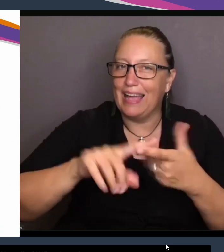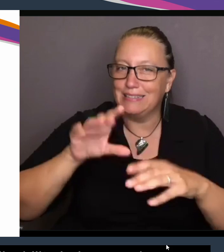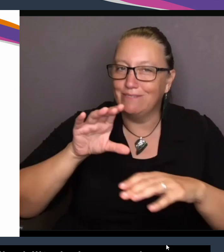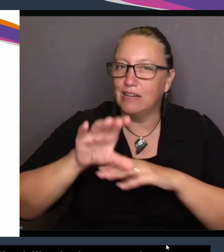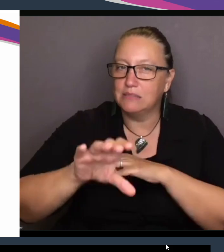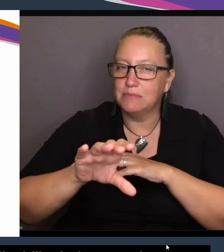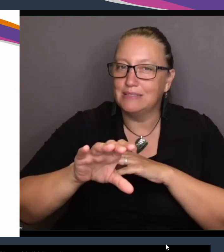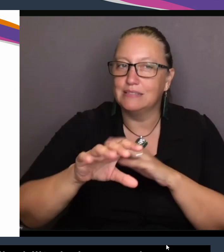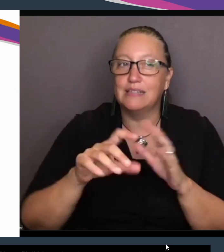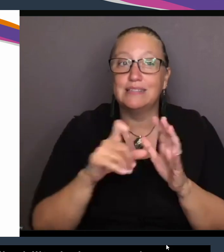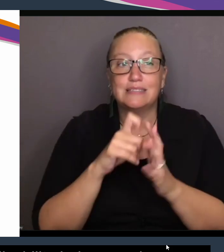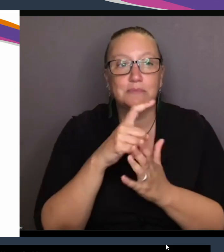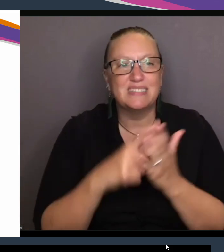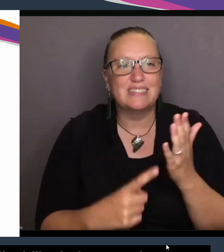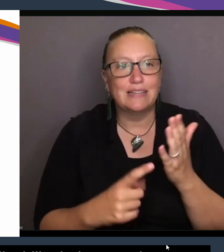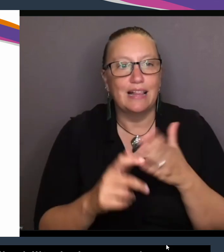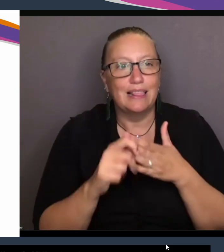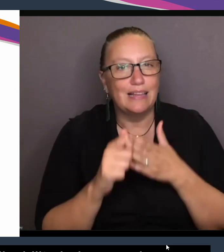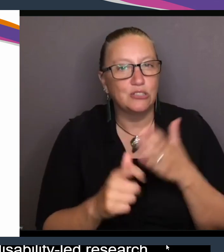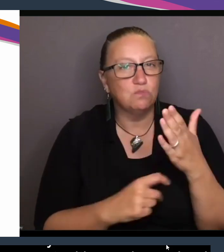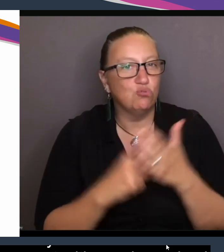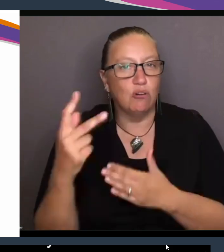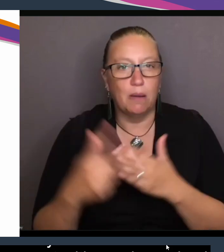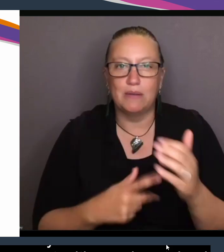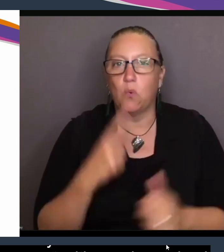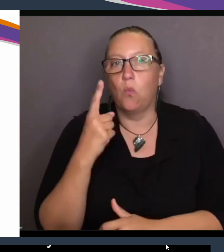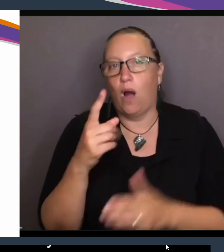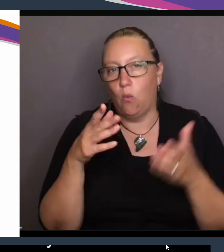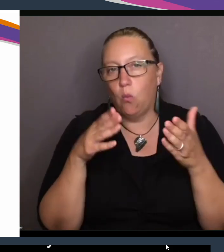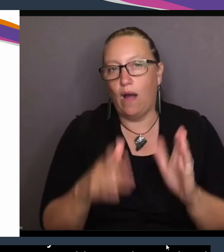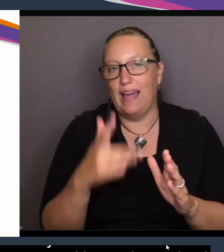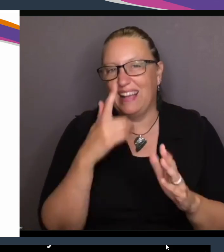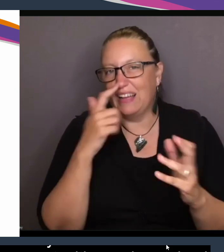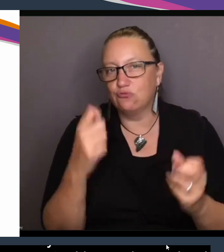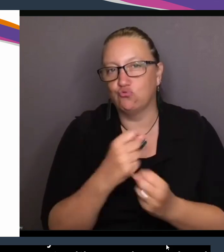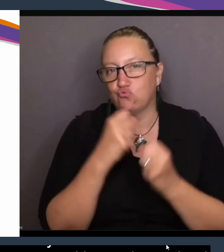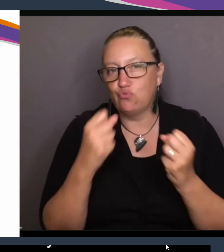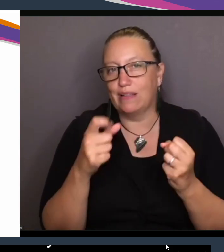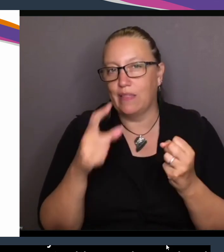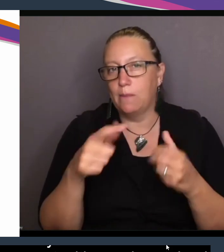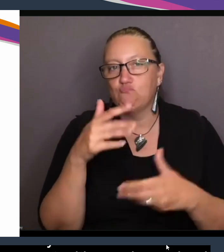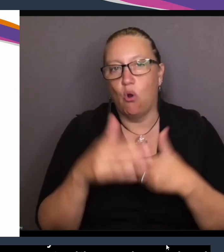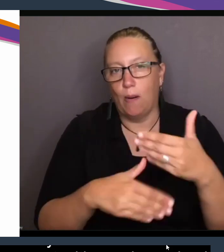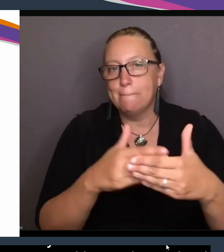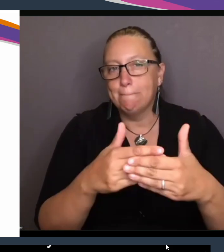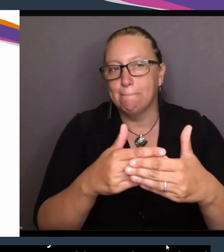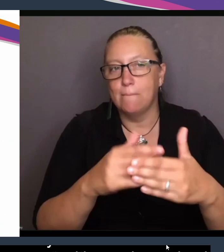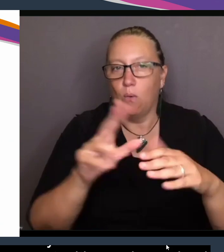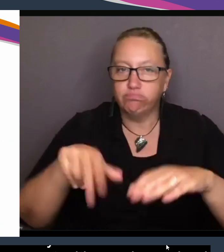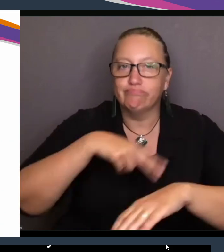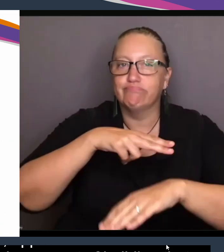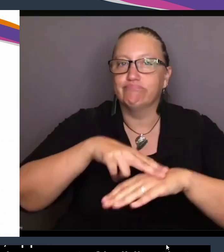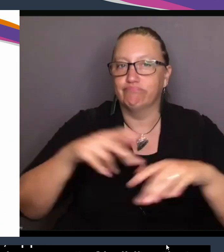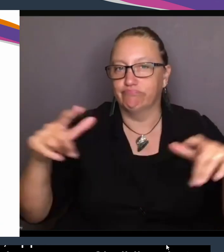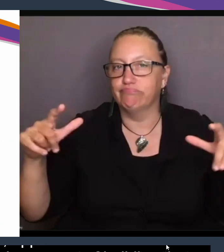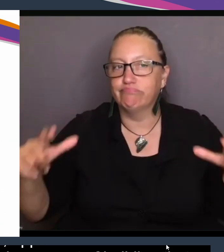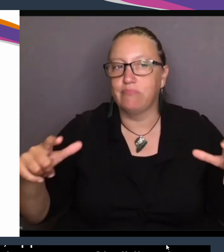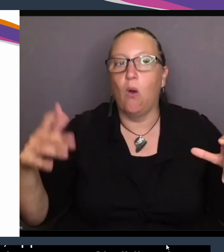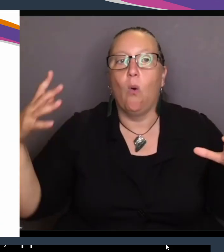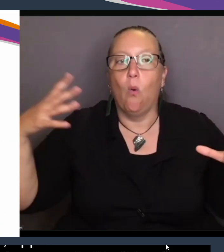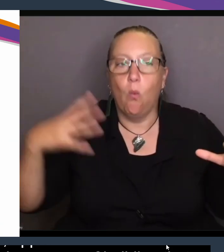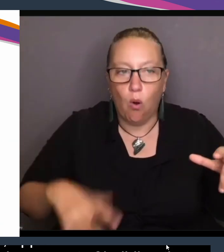that infrastructure nationally, and we look further to sharing details about the postdoctoral stream in the coming